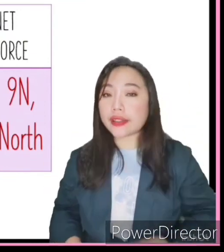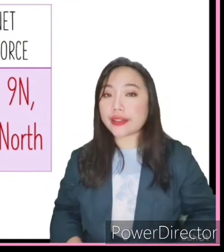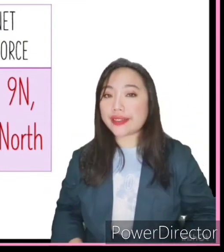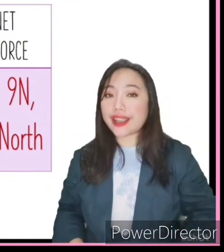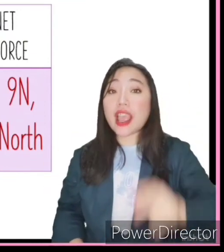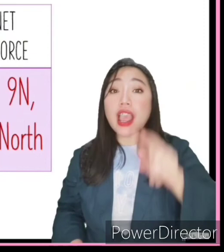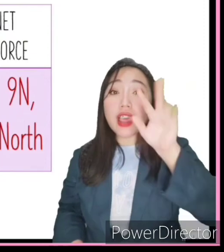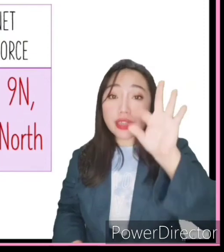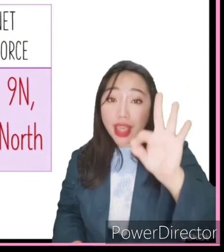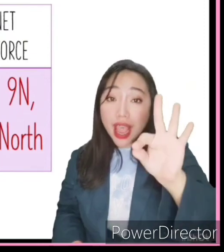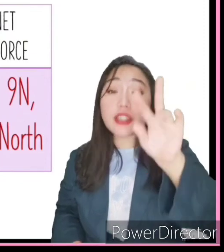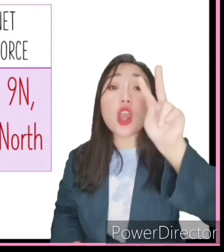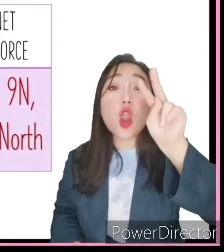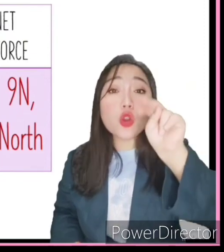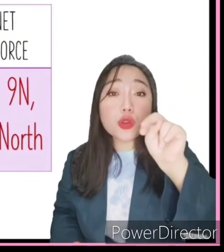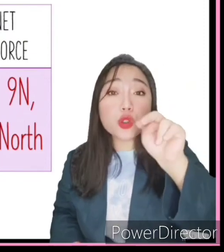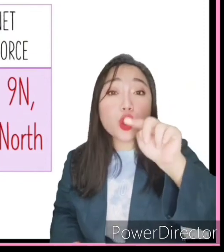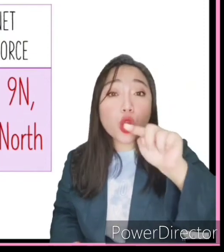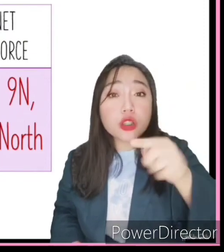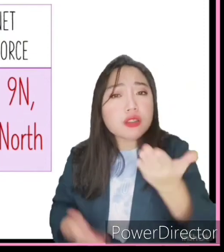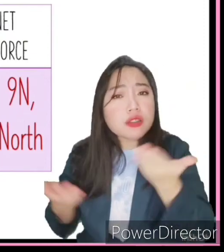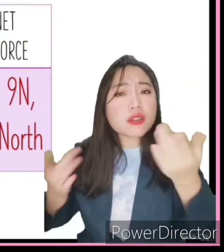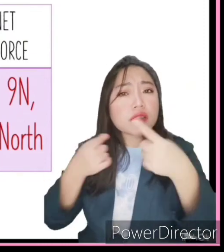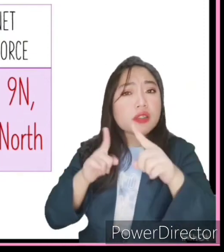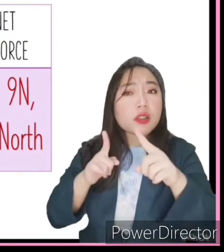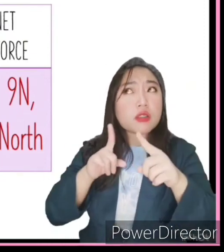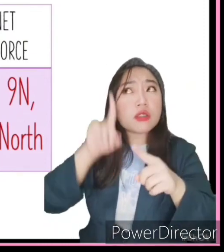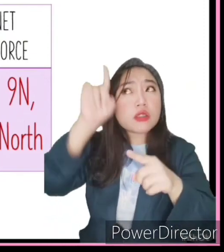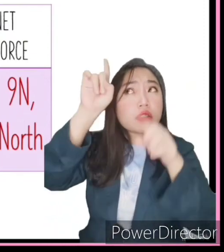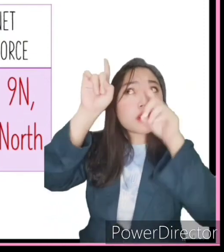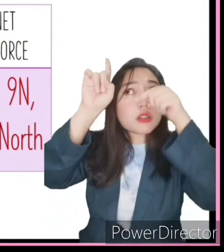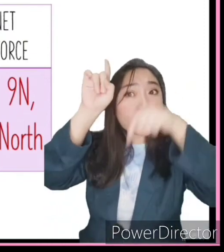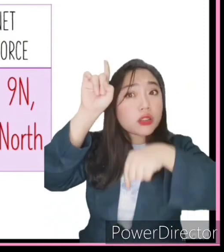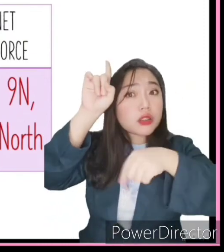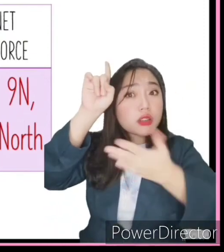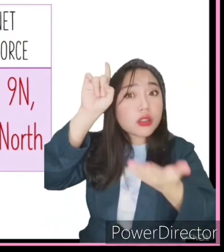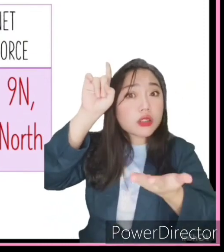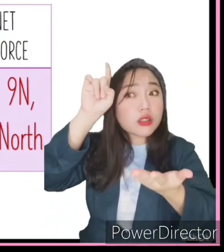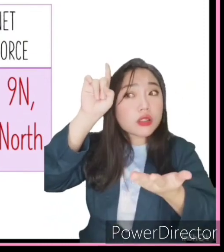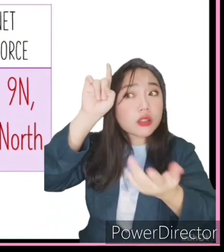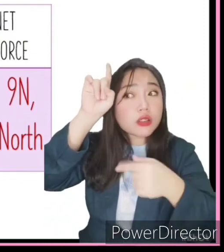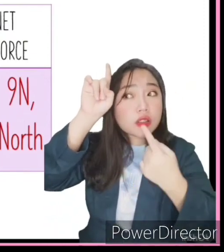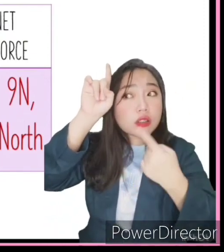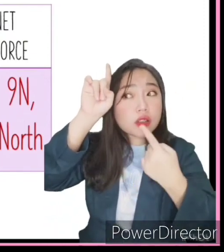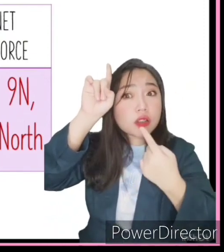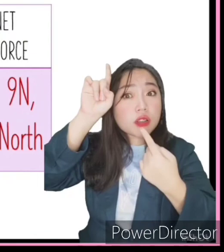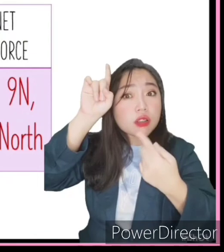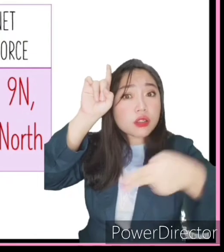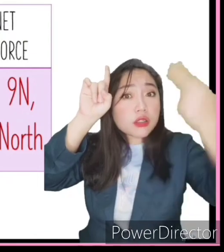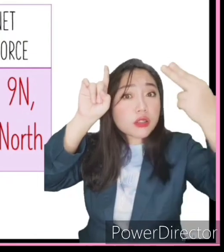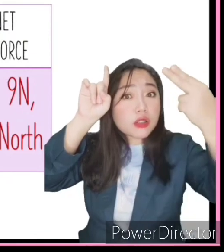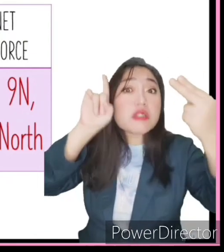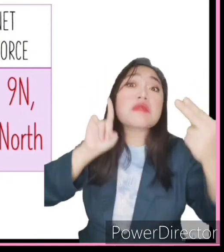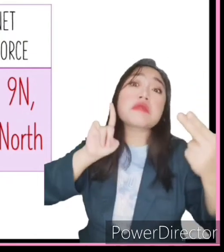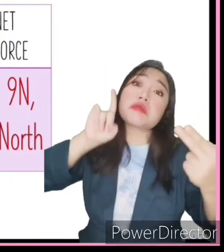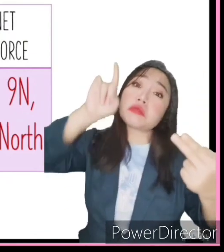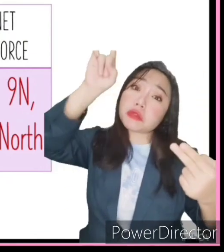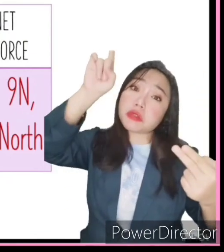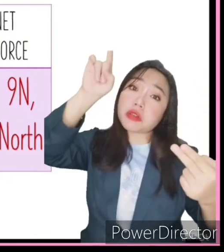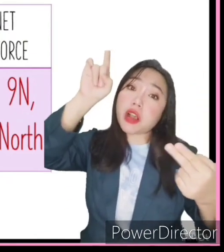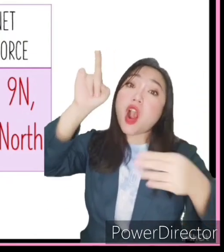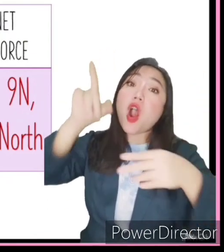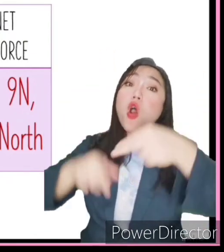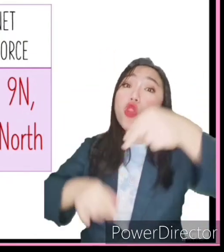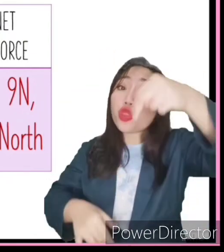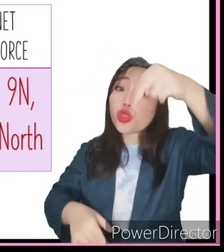9 Newton. We're going? It's going north because force 1 is